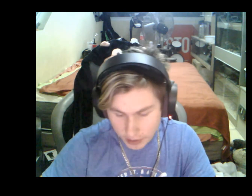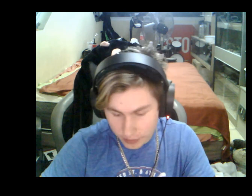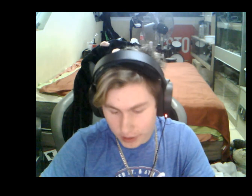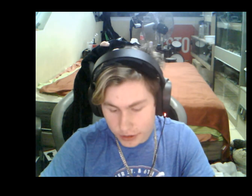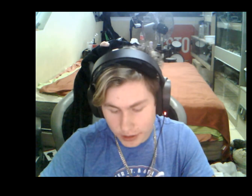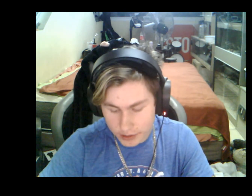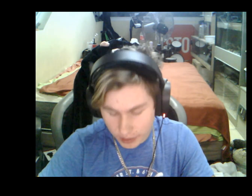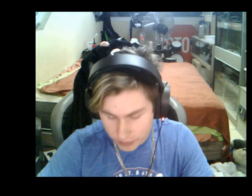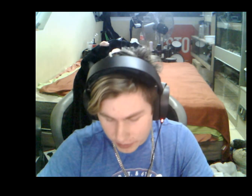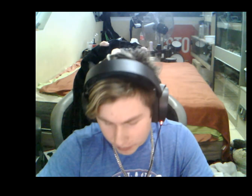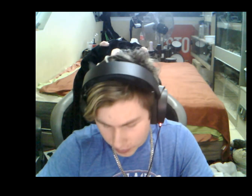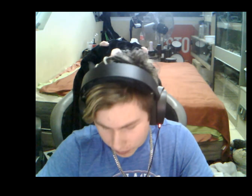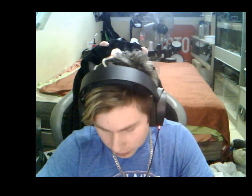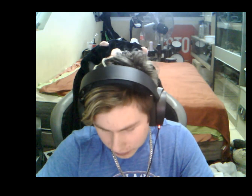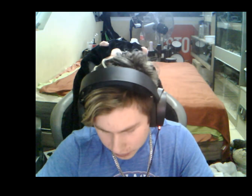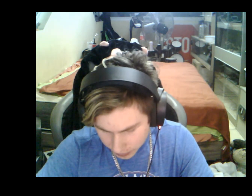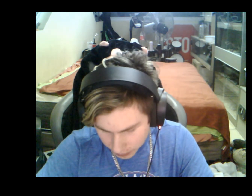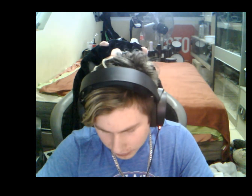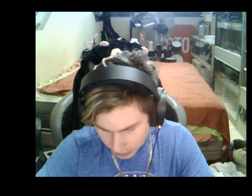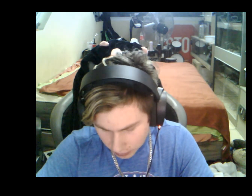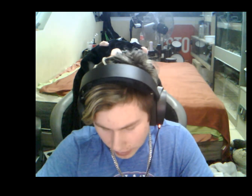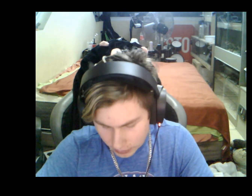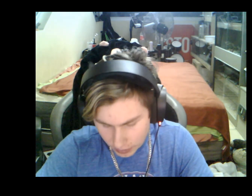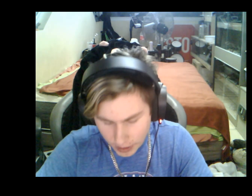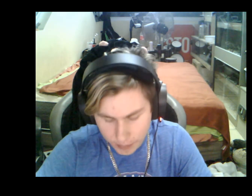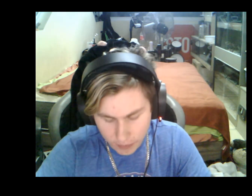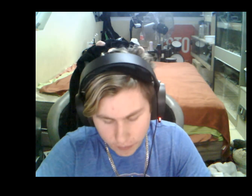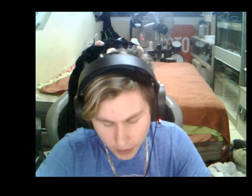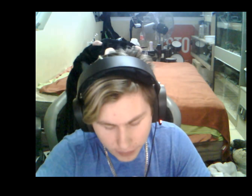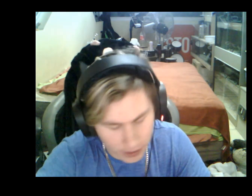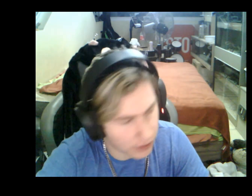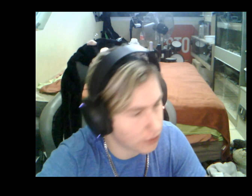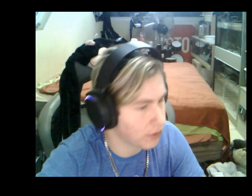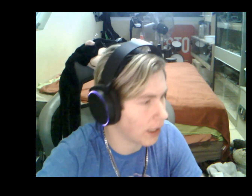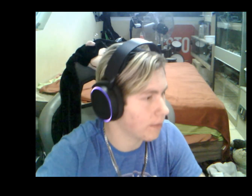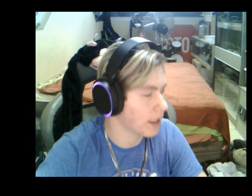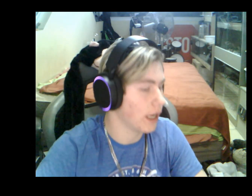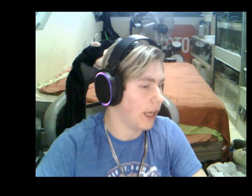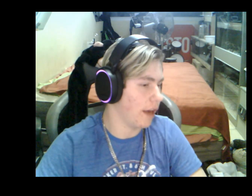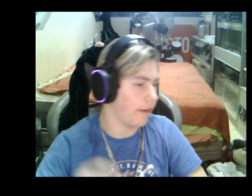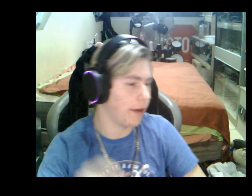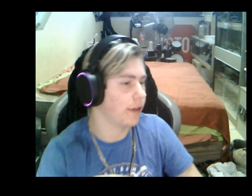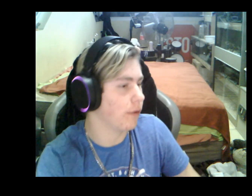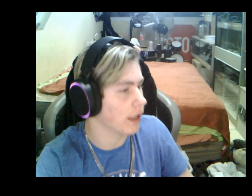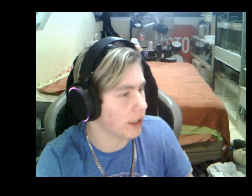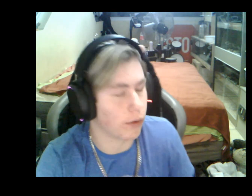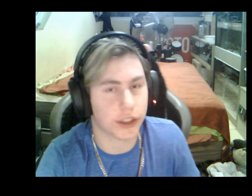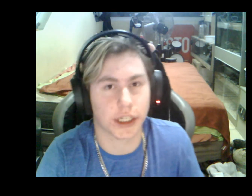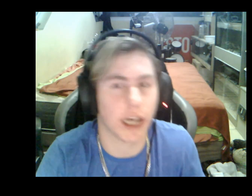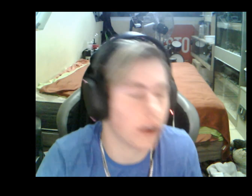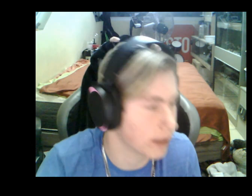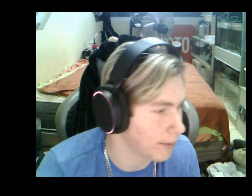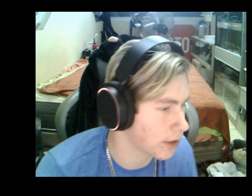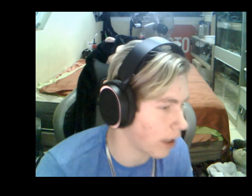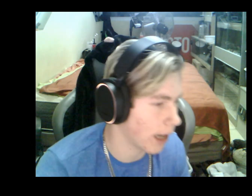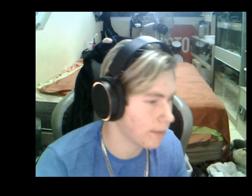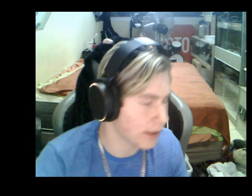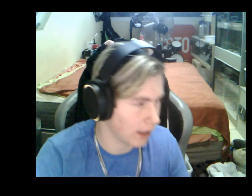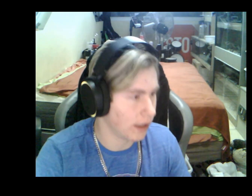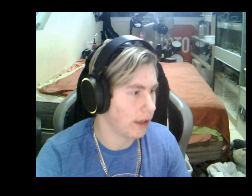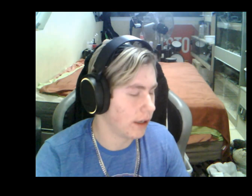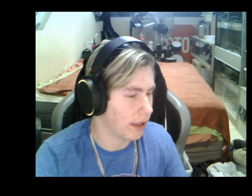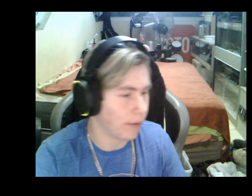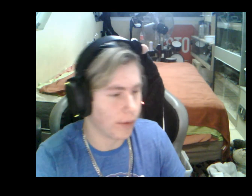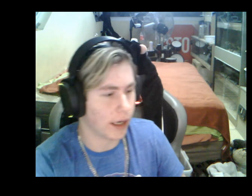There's 717 people on the stream right now, and I'm at 582 subs. If everyone that's watching now